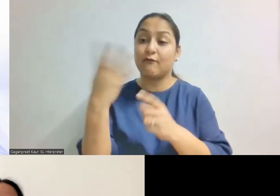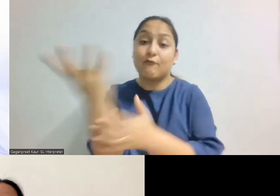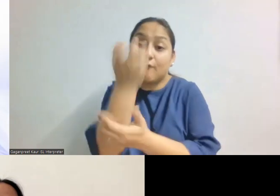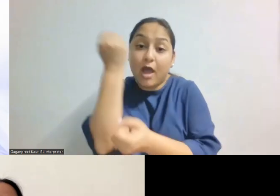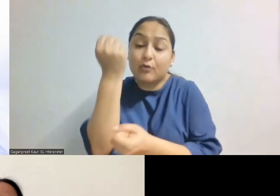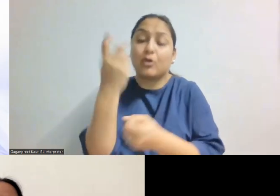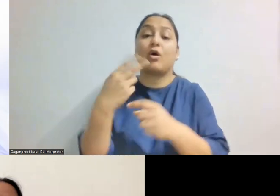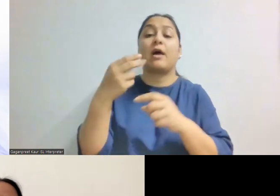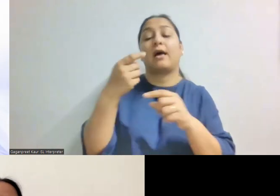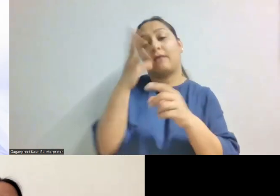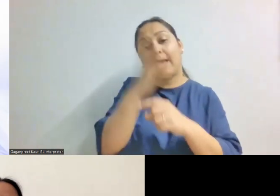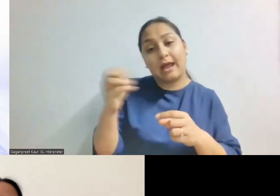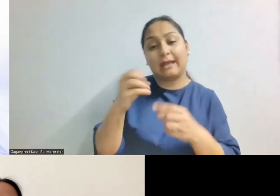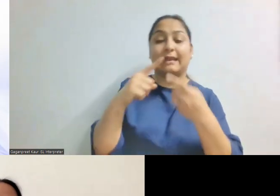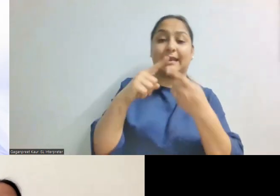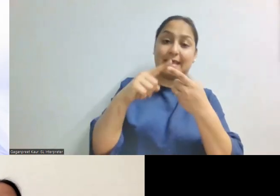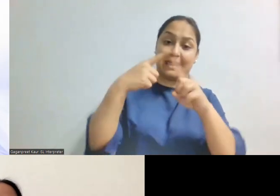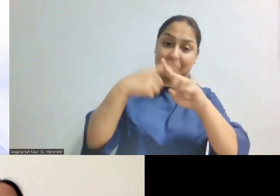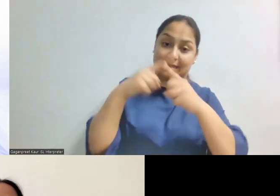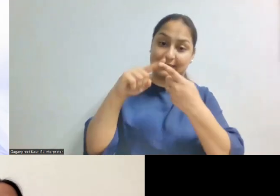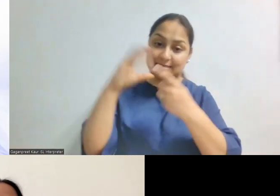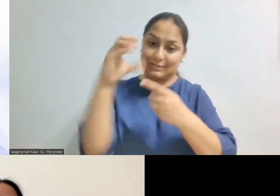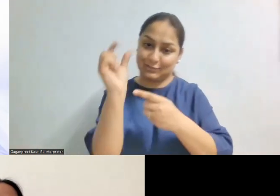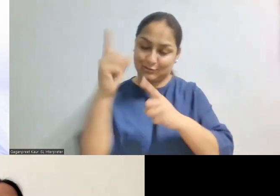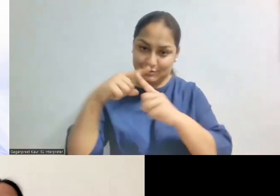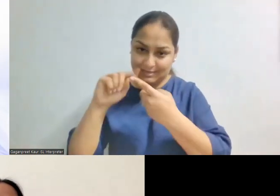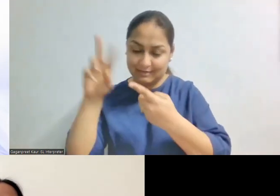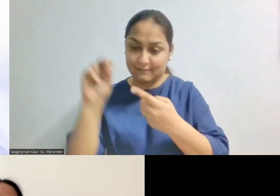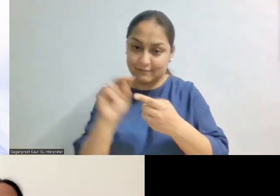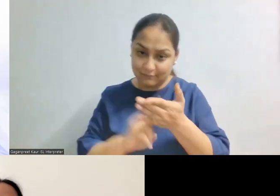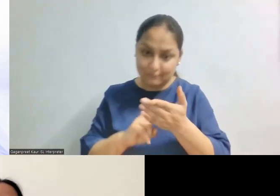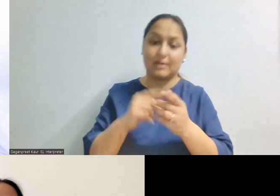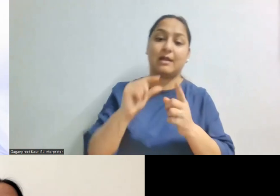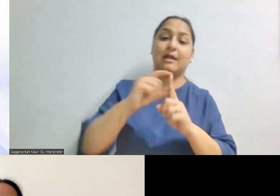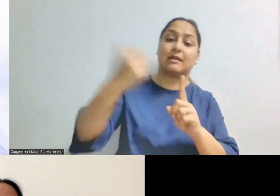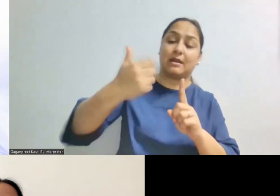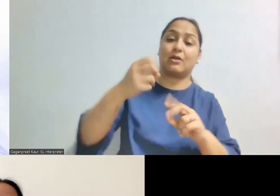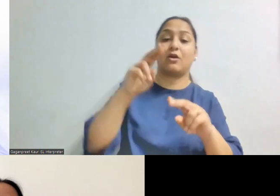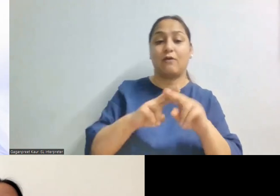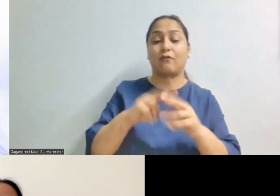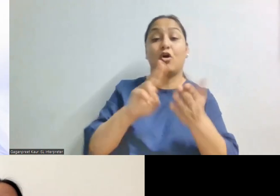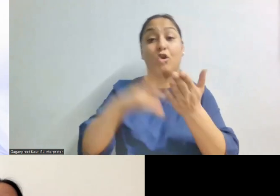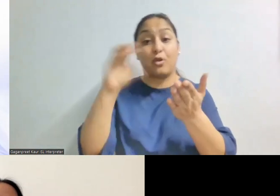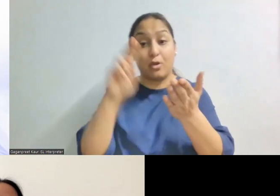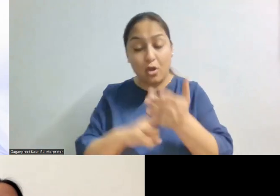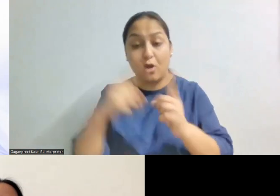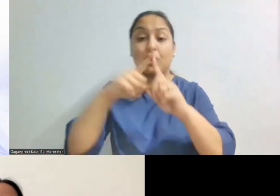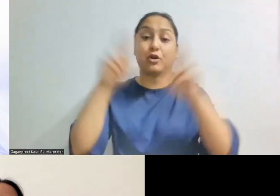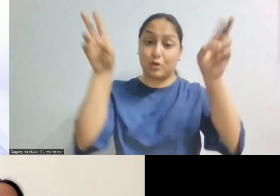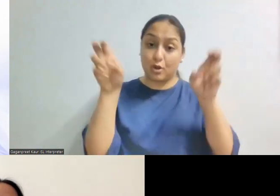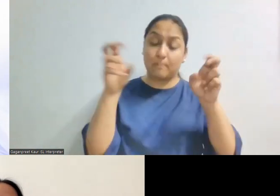the leading national award-winning nonprofit organization, Rising Flame, pioneering work